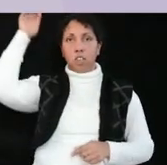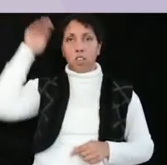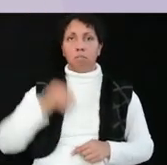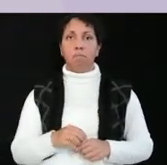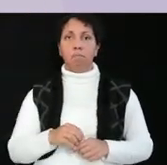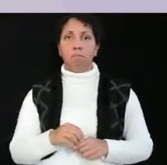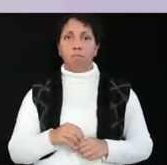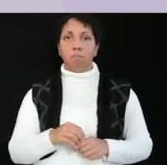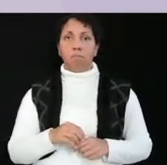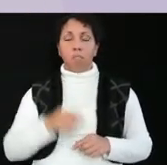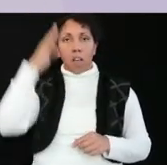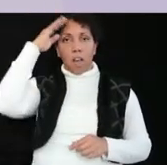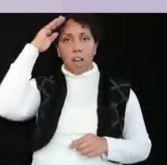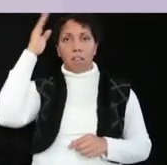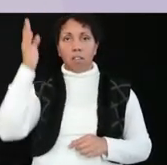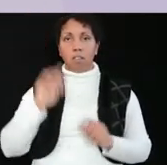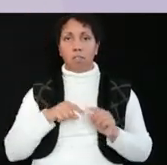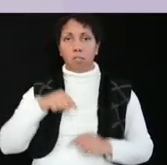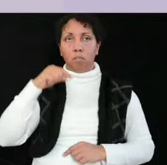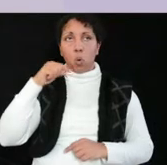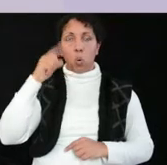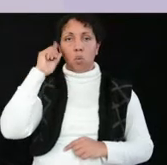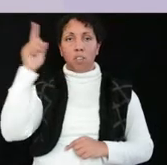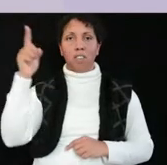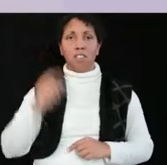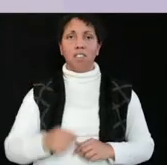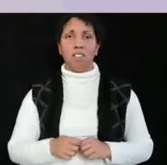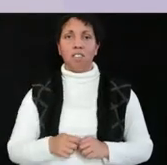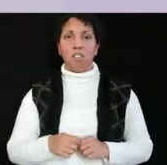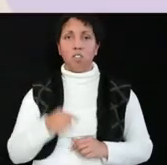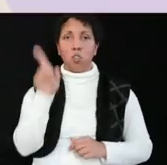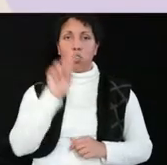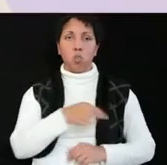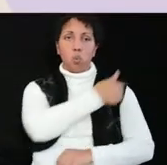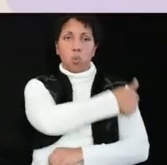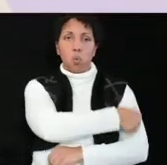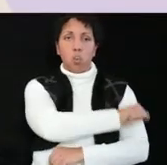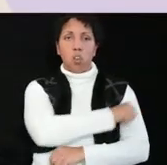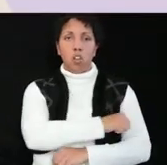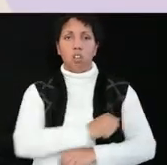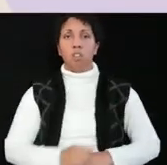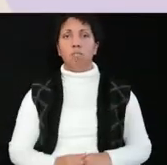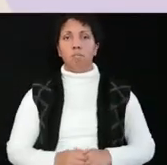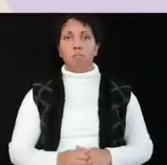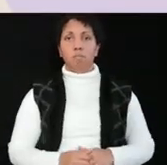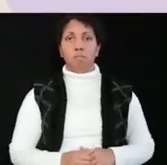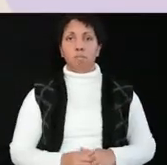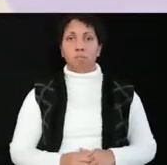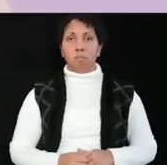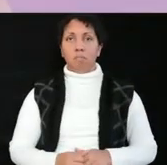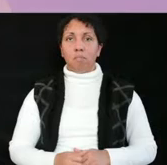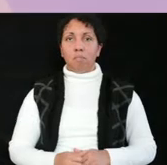can also talk to the head teacher or the school nurse when they visit. That's great. Thanks, Mr. Cobb.